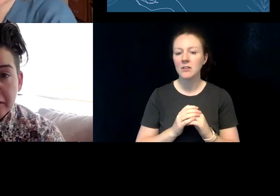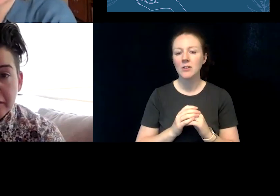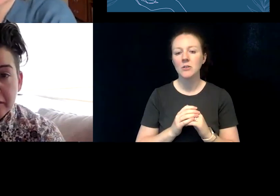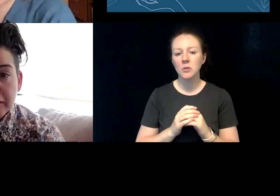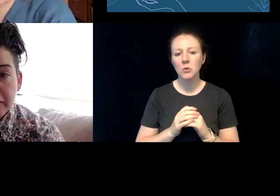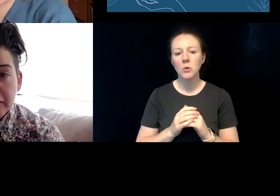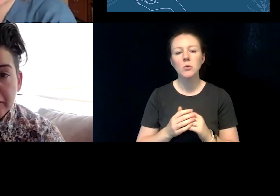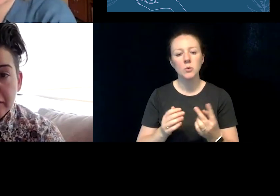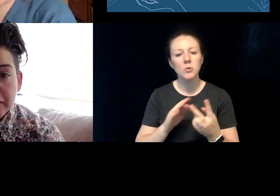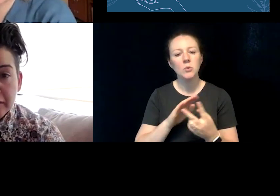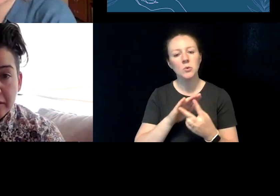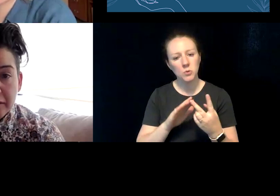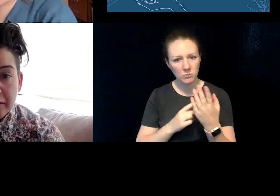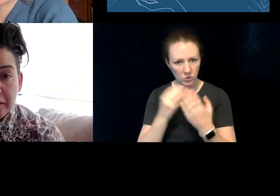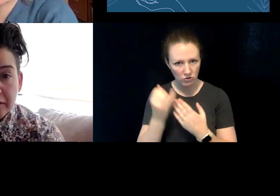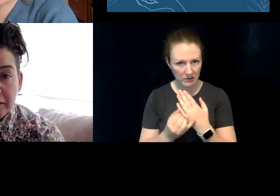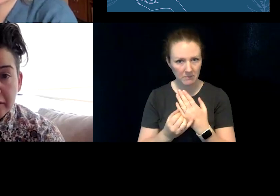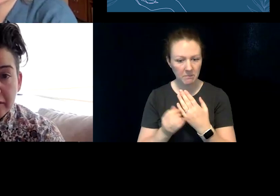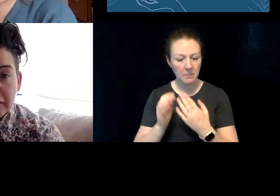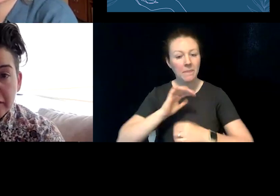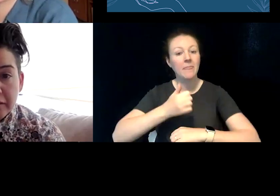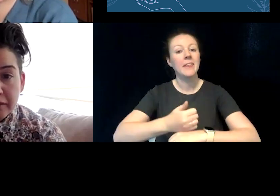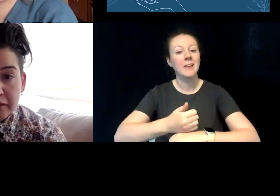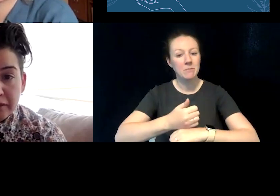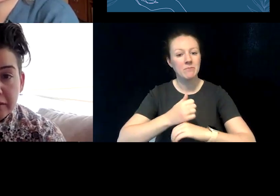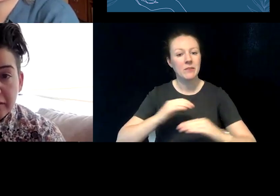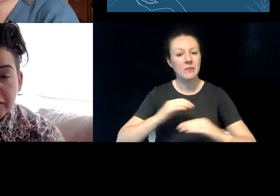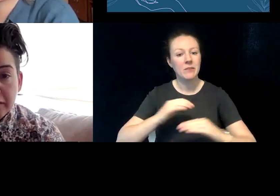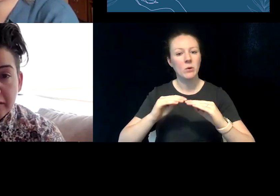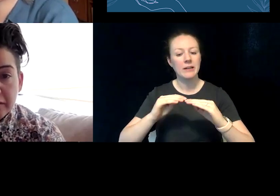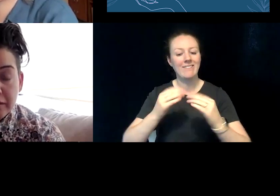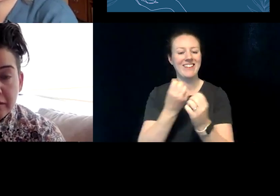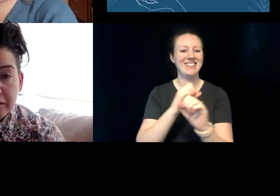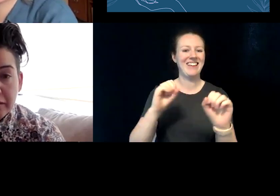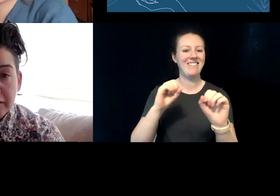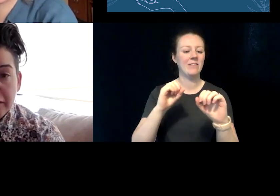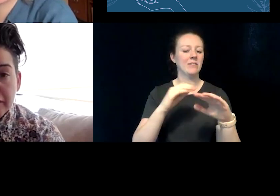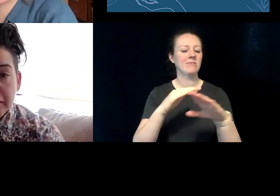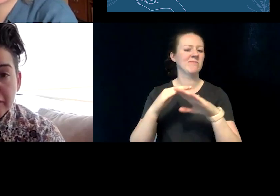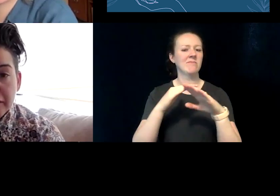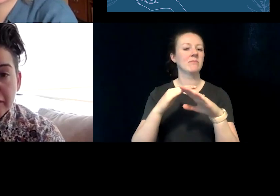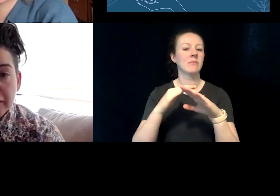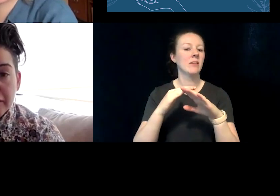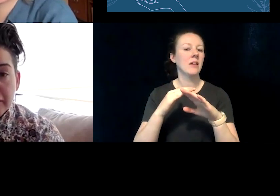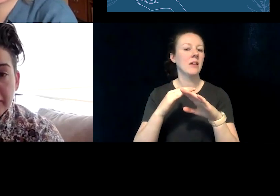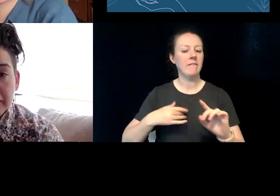put in a lot of safeguards to make collaborators feel comfortable to be a part of this.